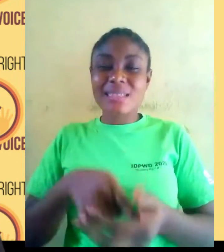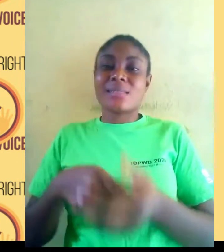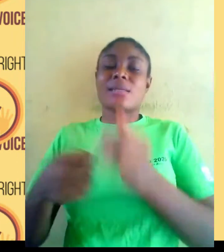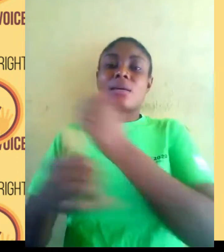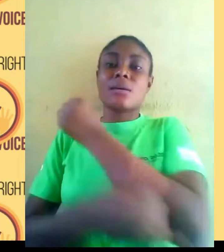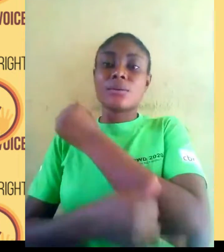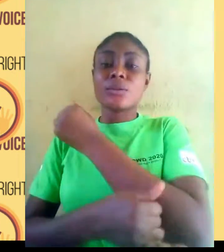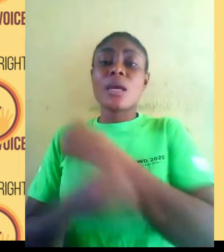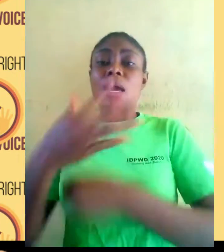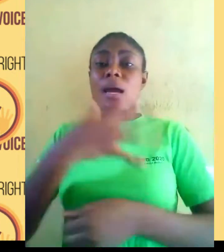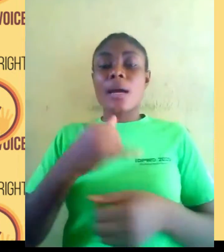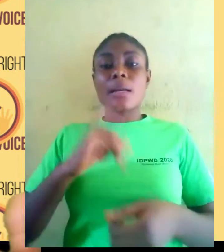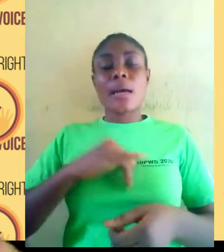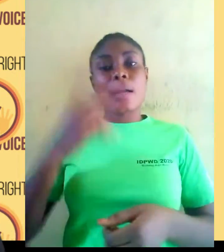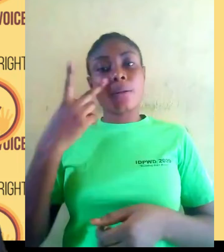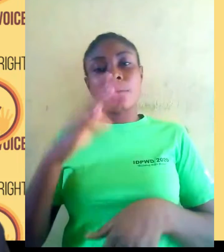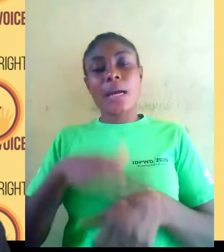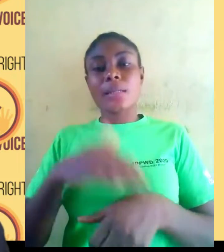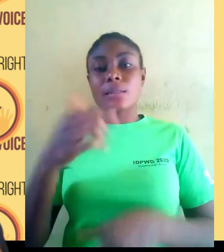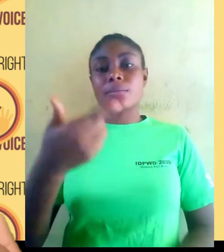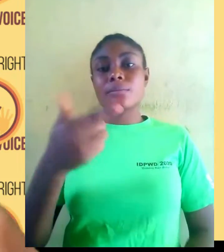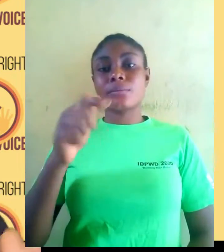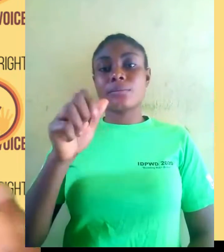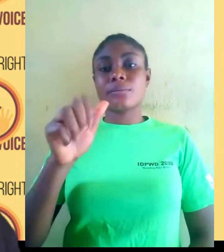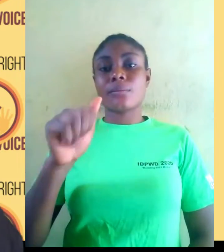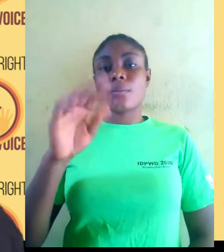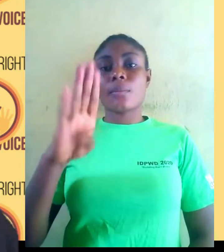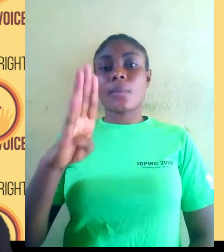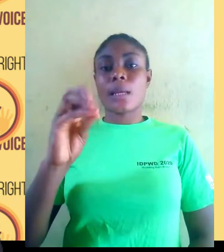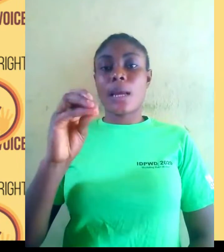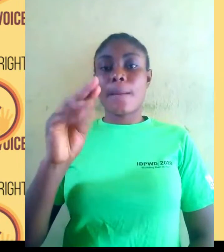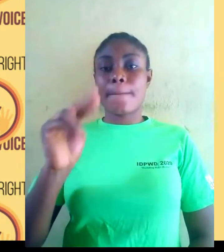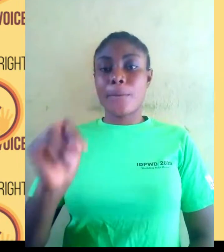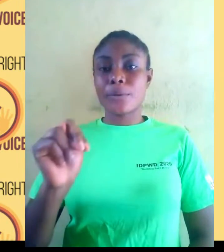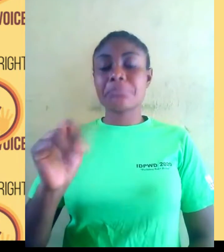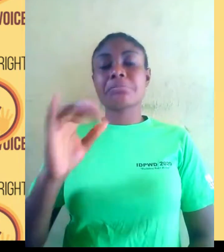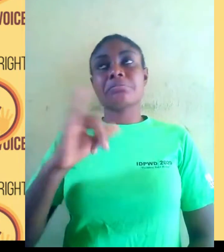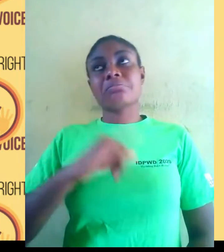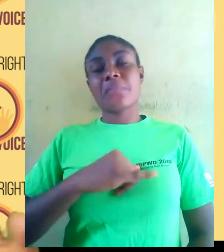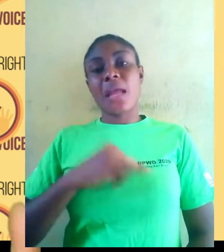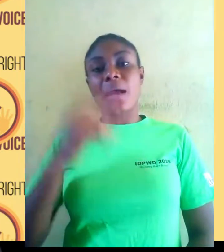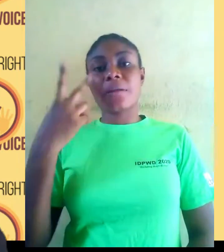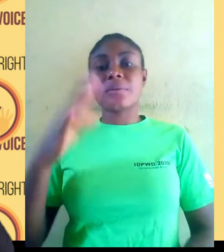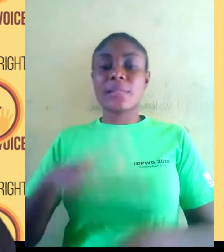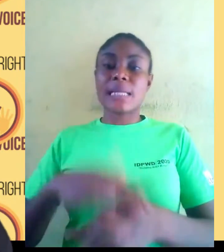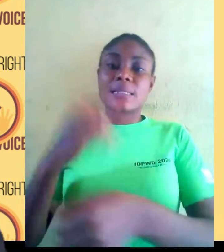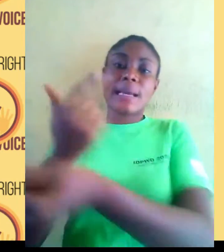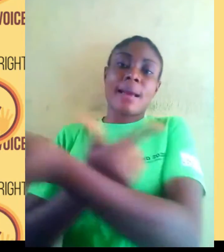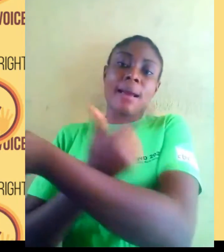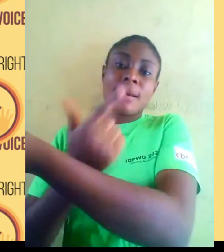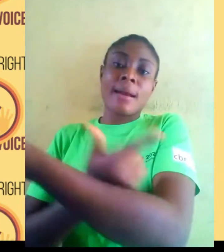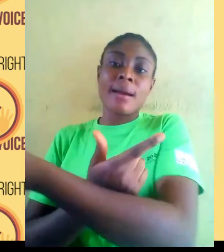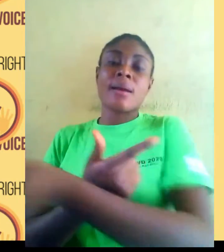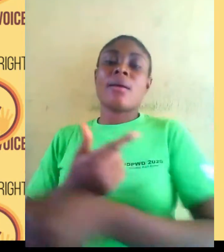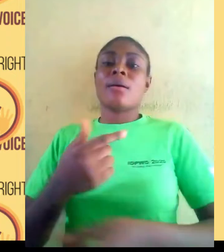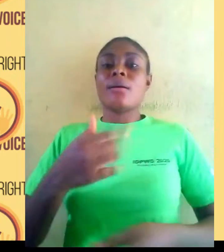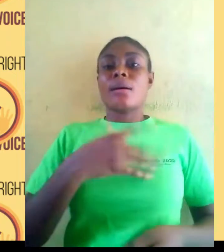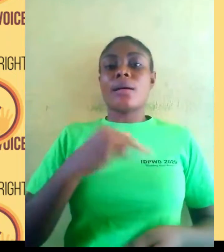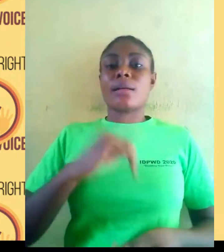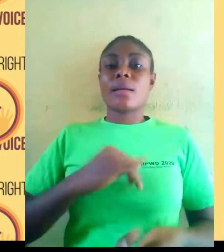at Gabon, and I looked a little bit at Ghana, and then came into